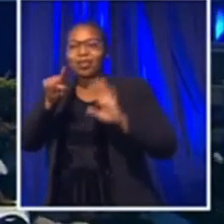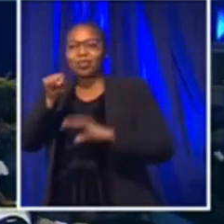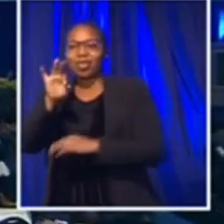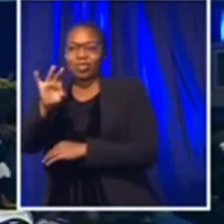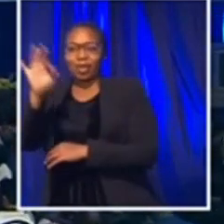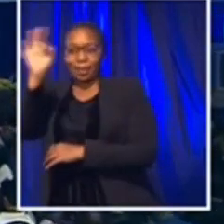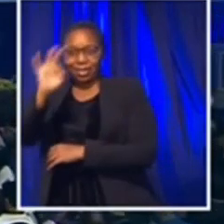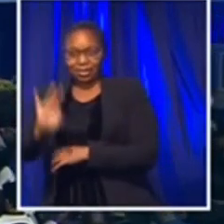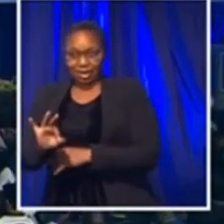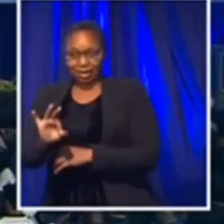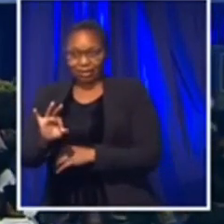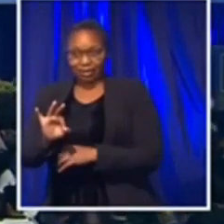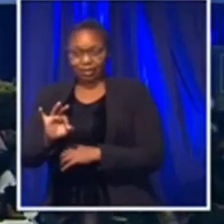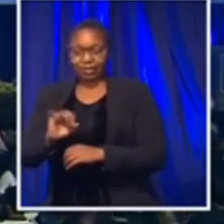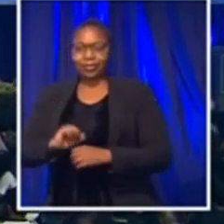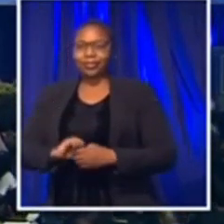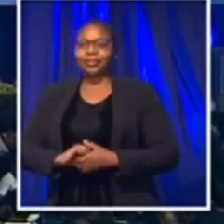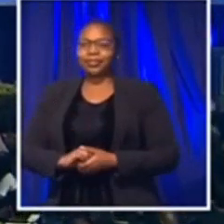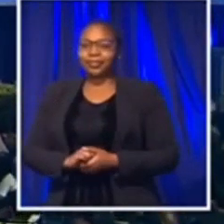59.3%,